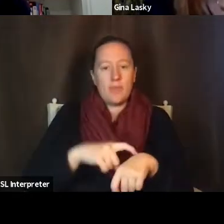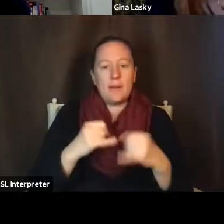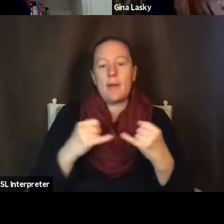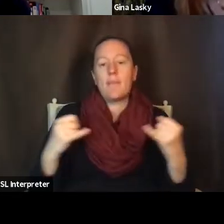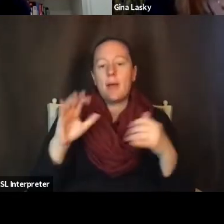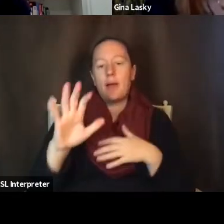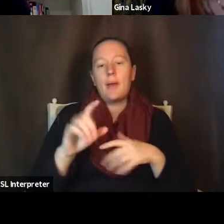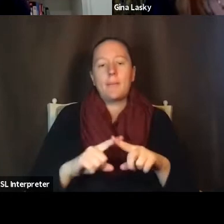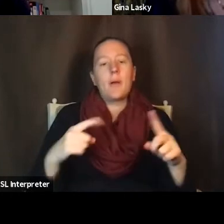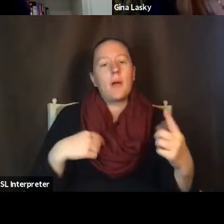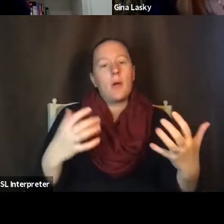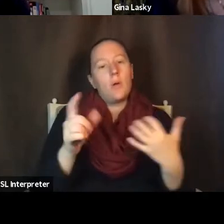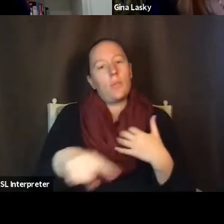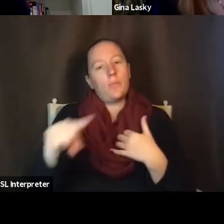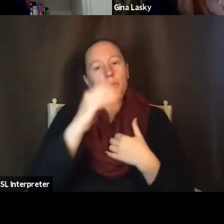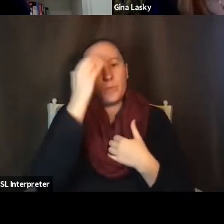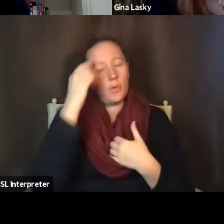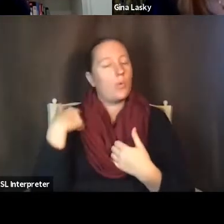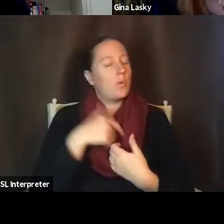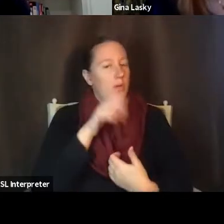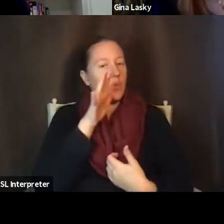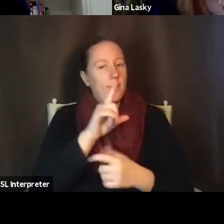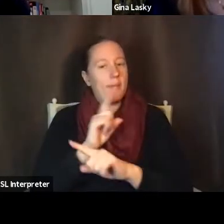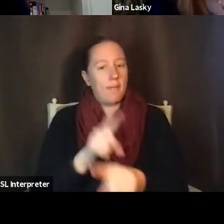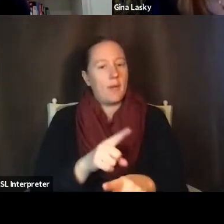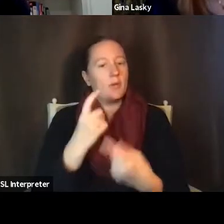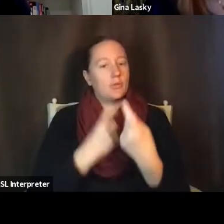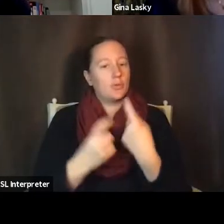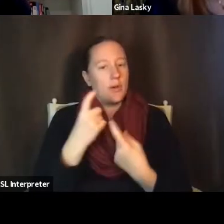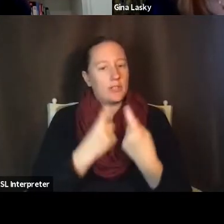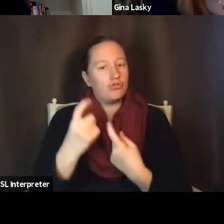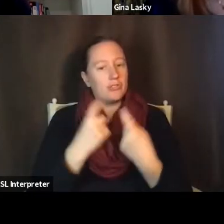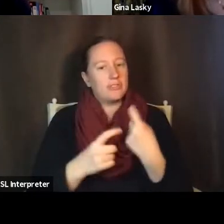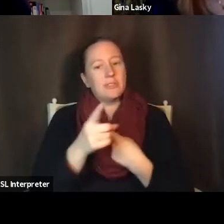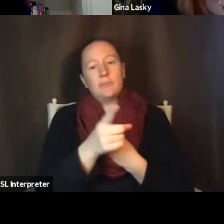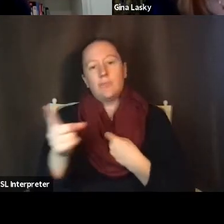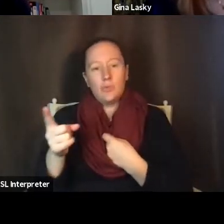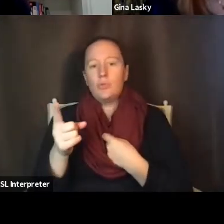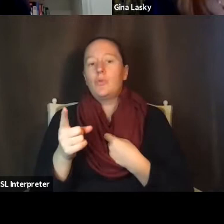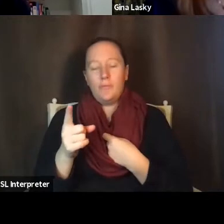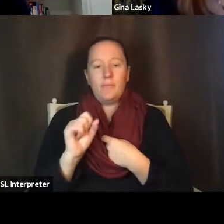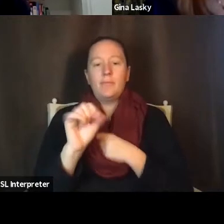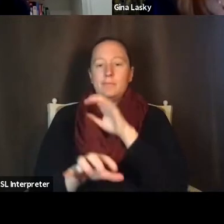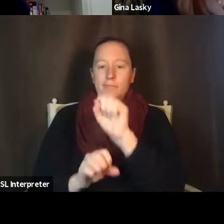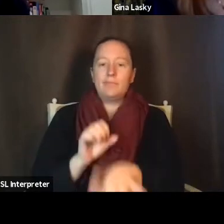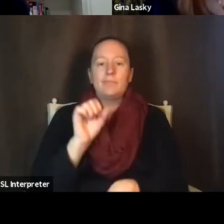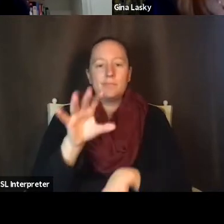I just want to make sure people know that we'll address questions that you've raised in the chat, which are great ones.